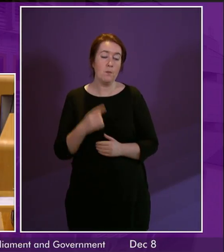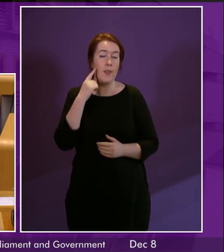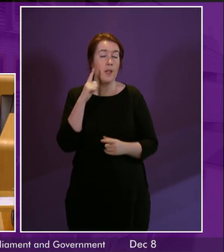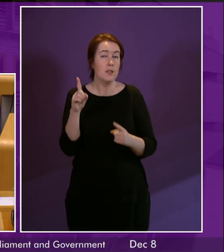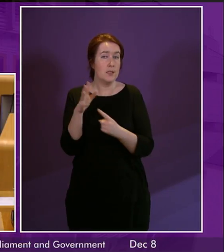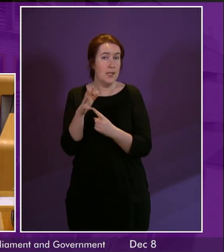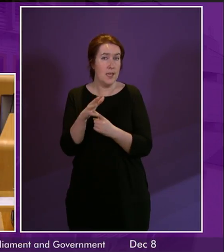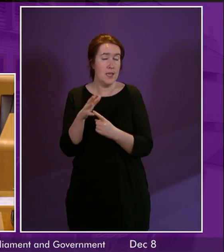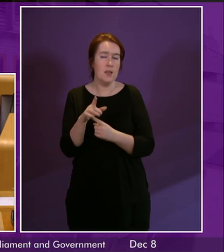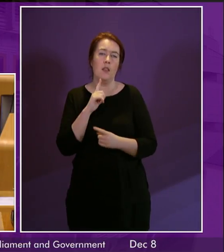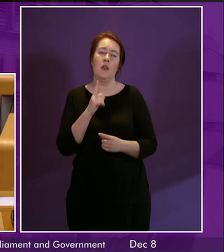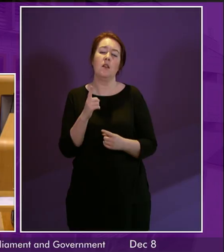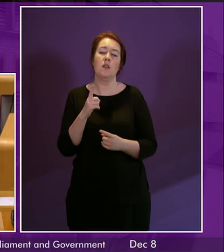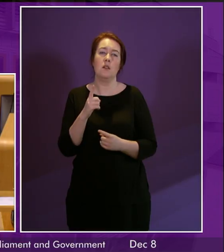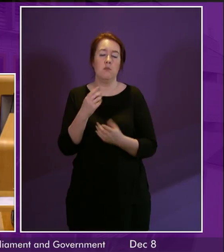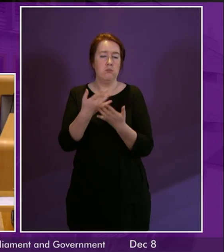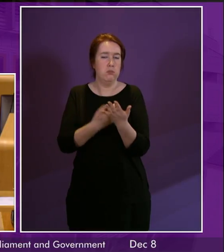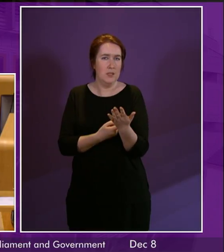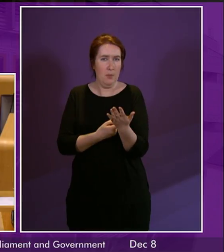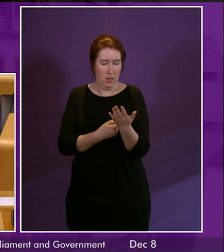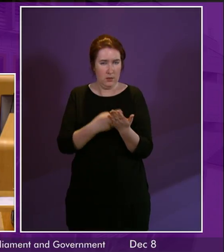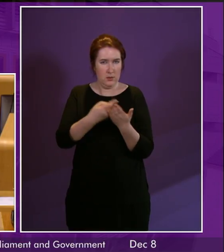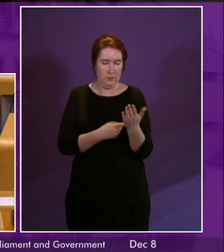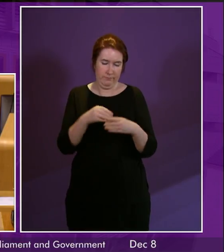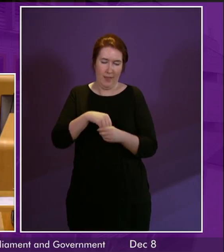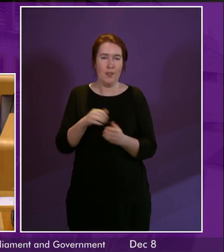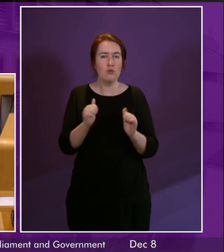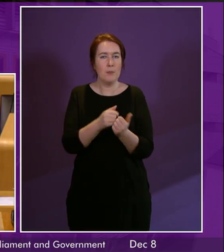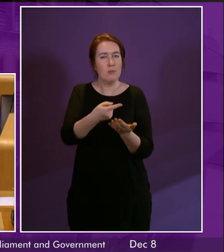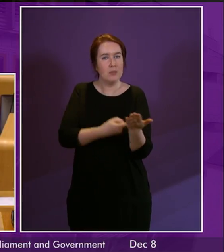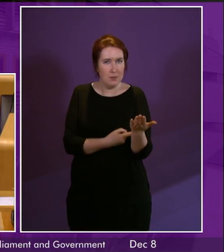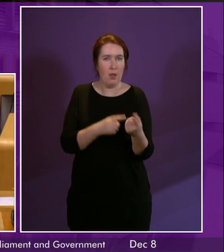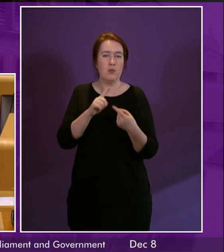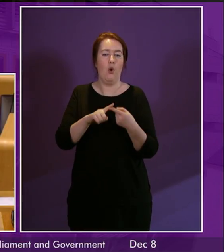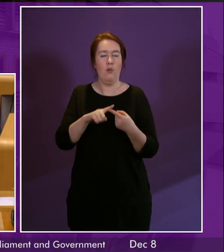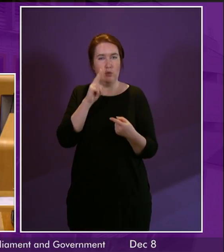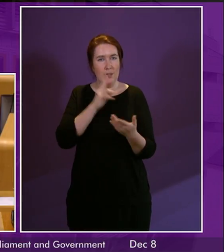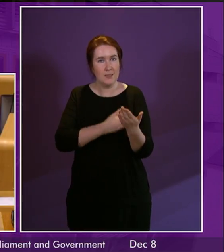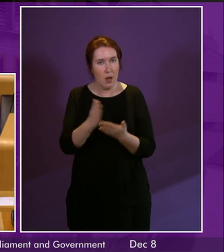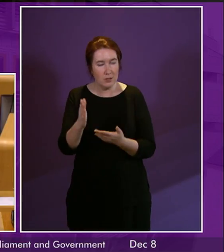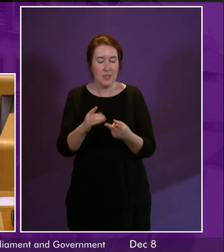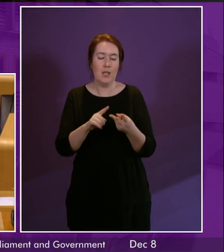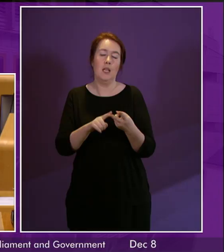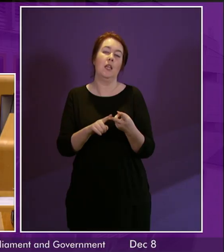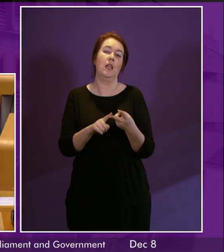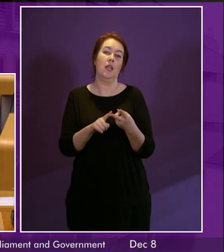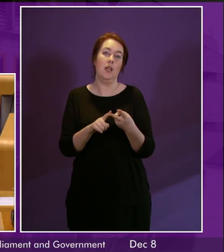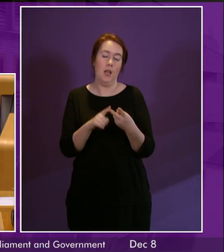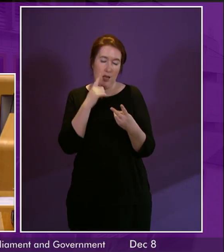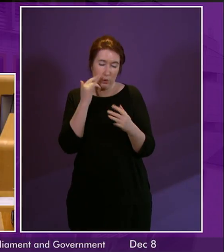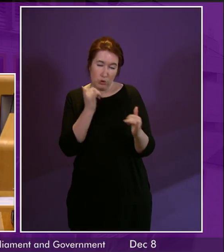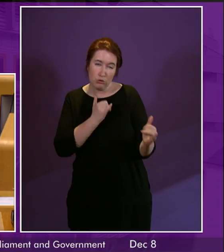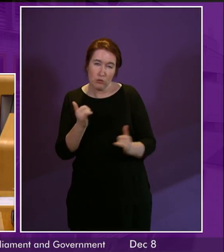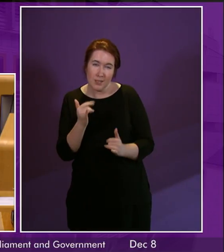key to it are the principles as outlined in the agreement of transparency and